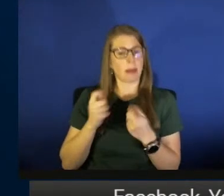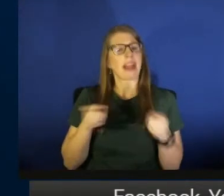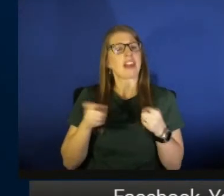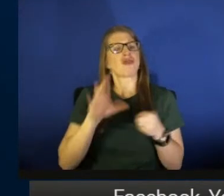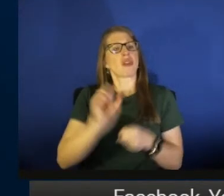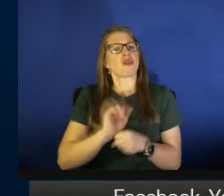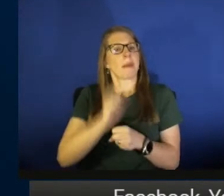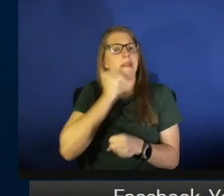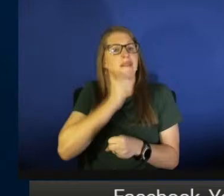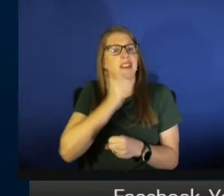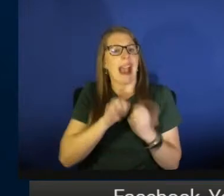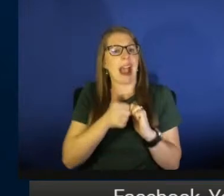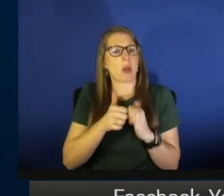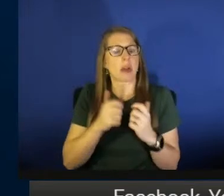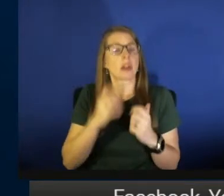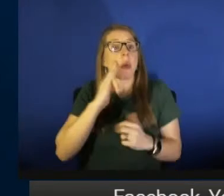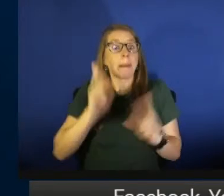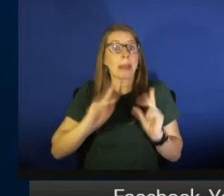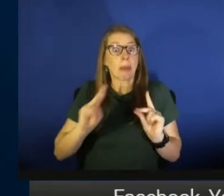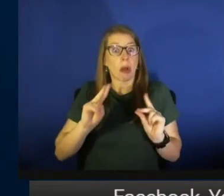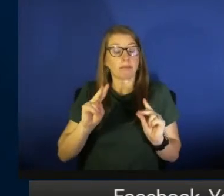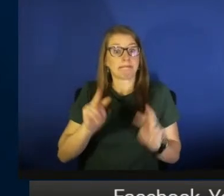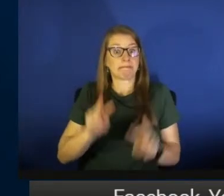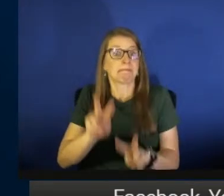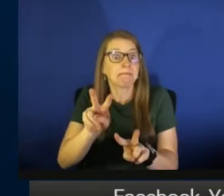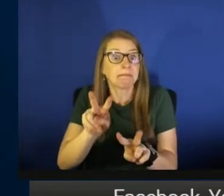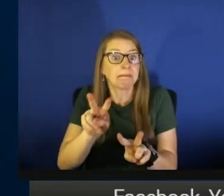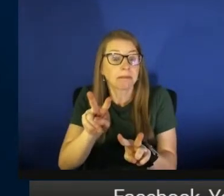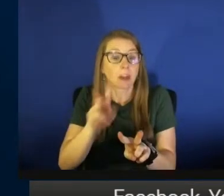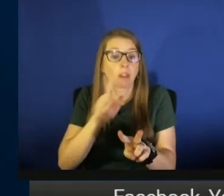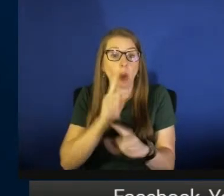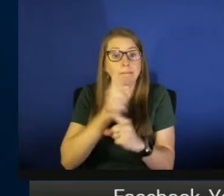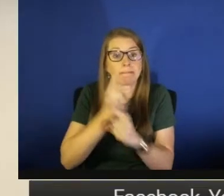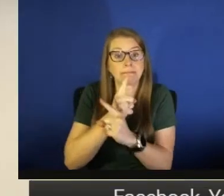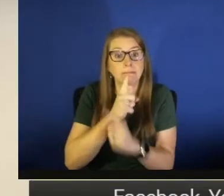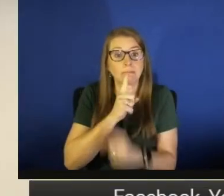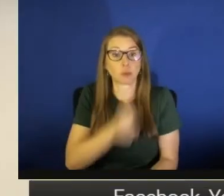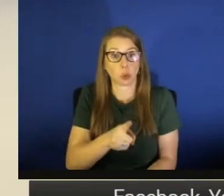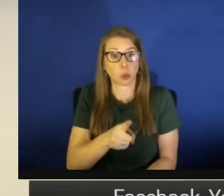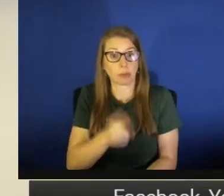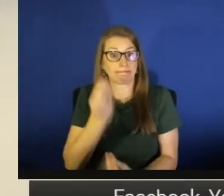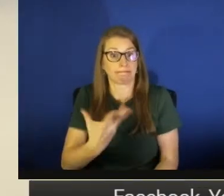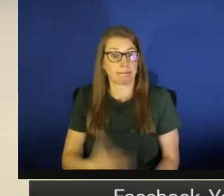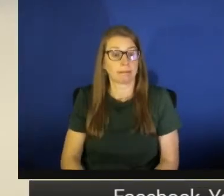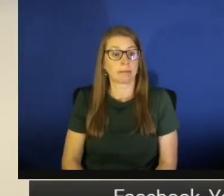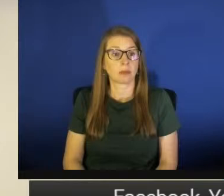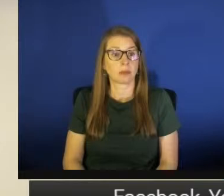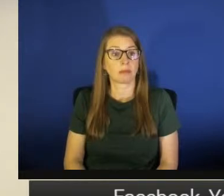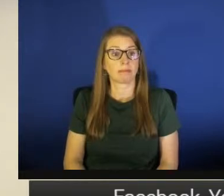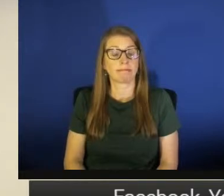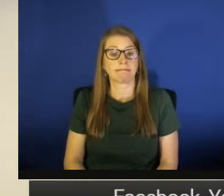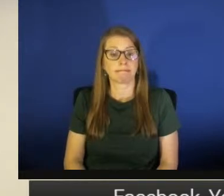day, knowing that people were looking to you for accurate truth? Absolutely. I think that